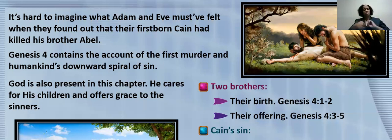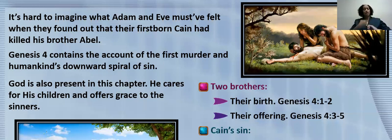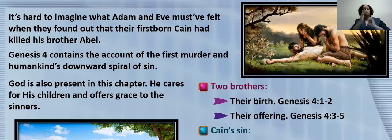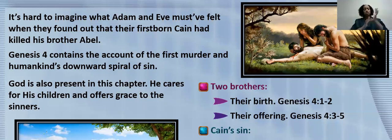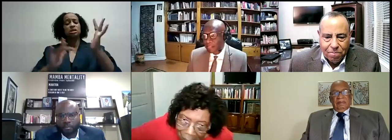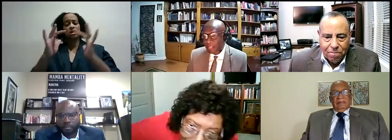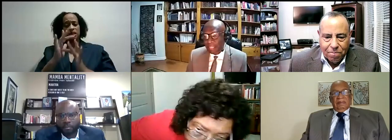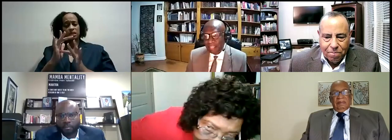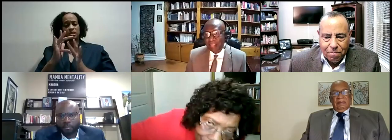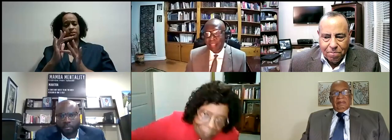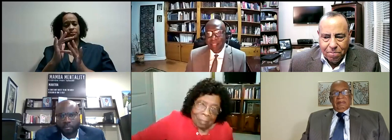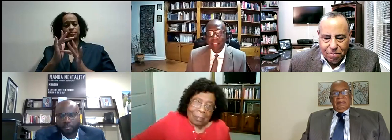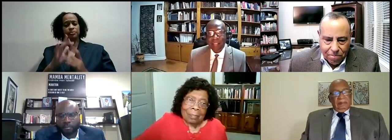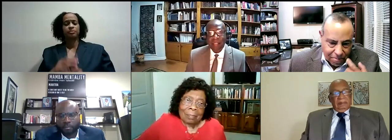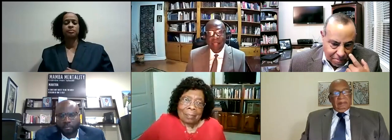Jesus